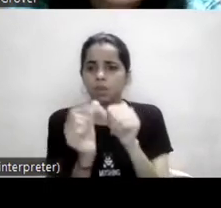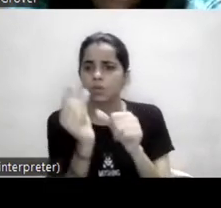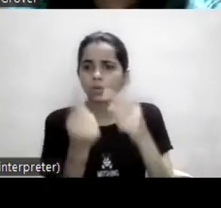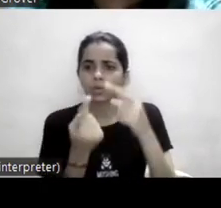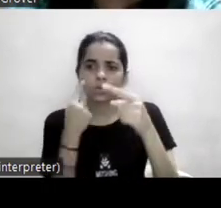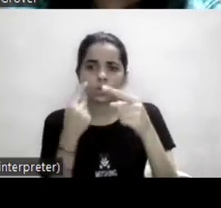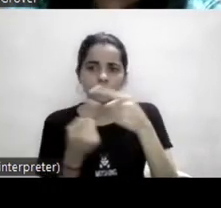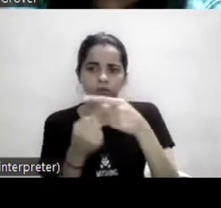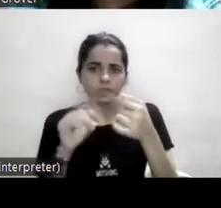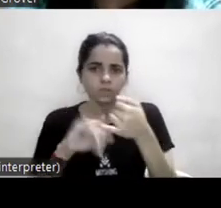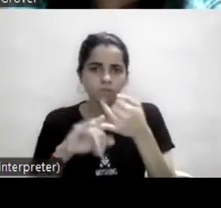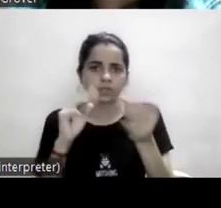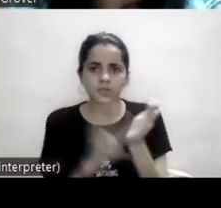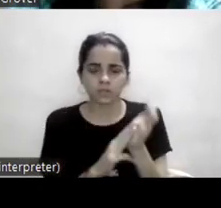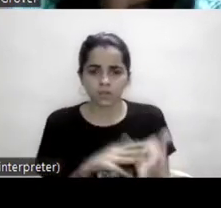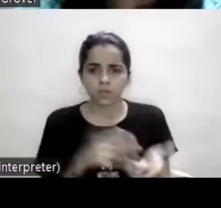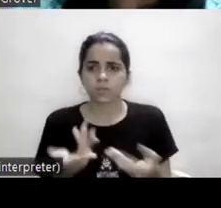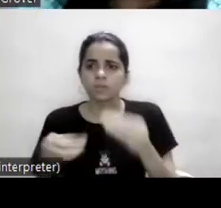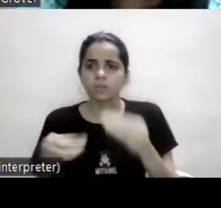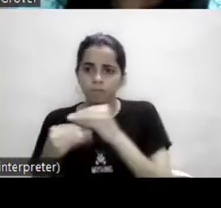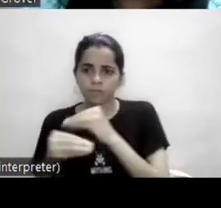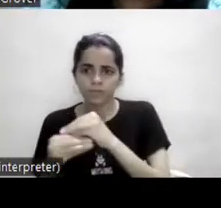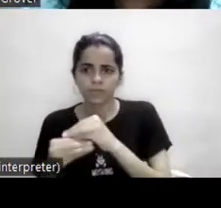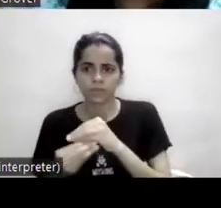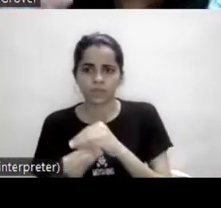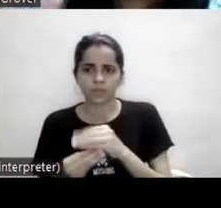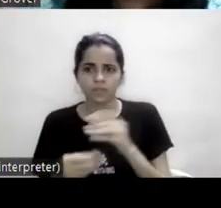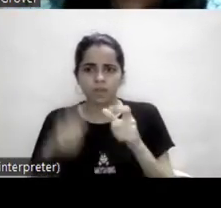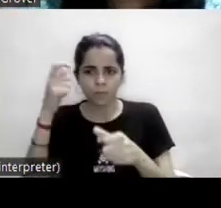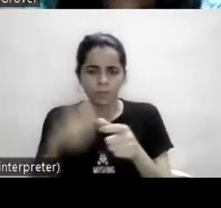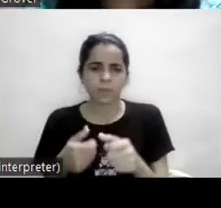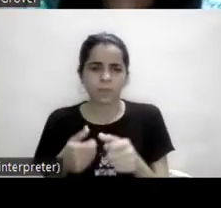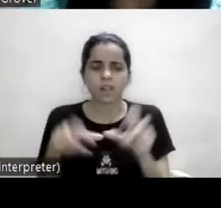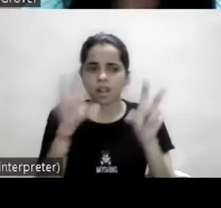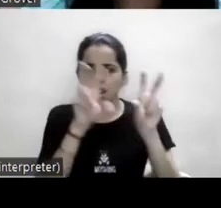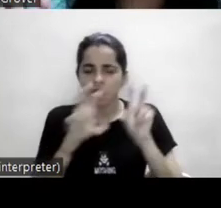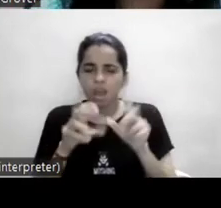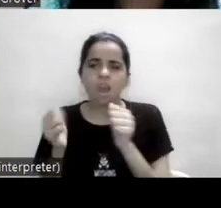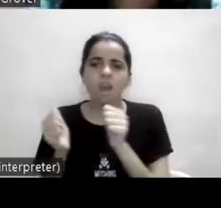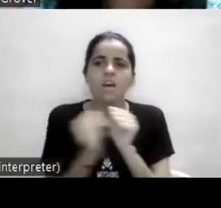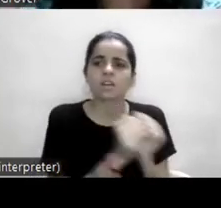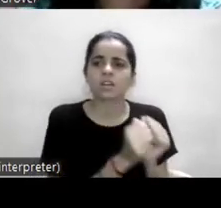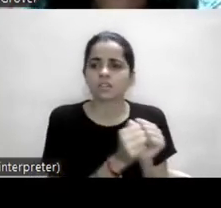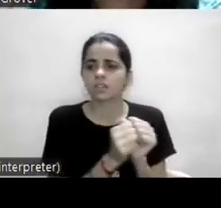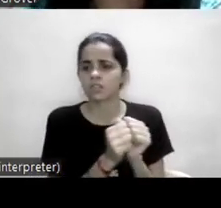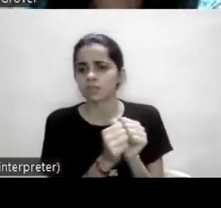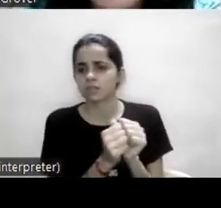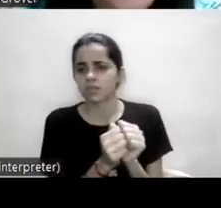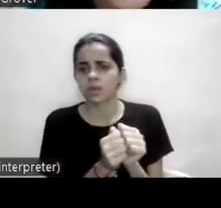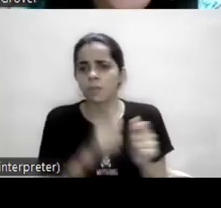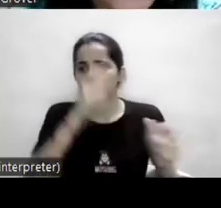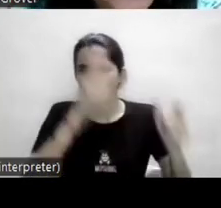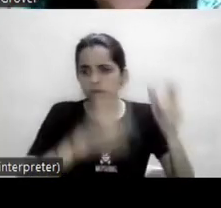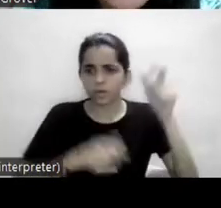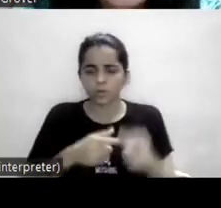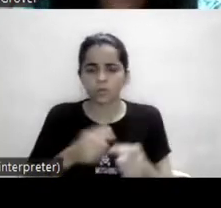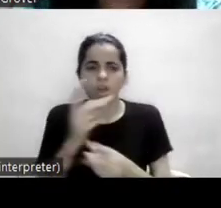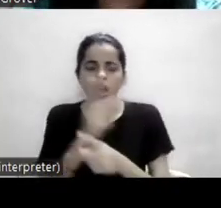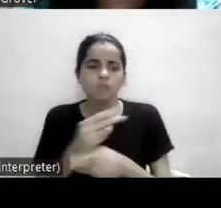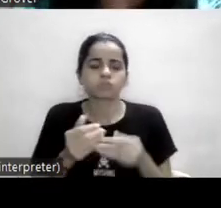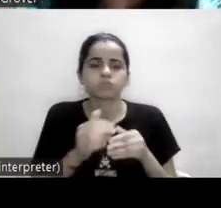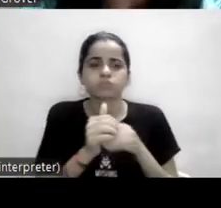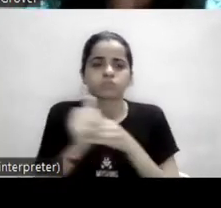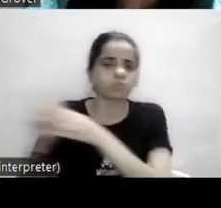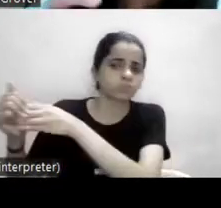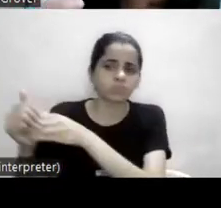of worldly wisdom. Therefore, you always need somebody to take care of you. You would always need somebody to assist you. And